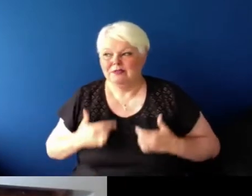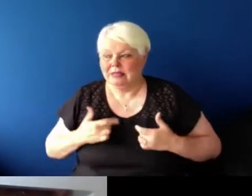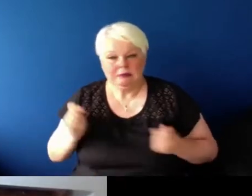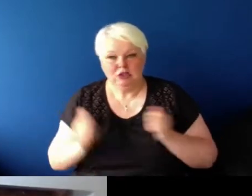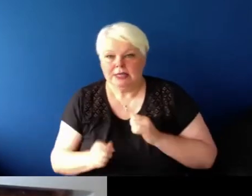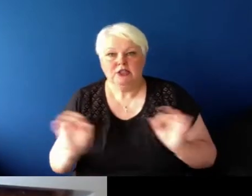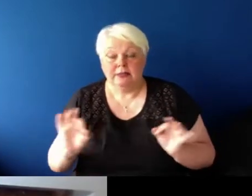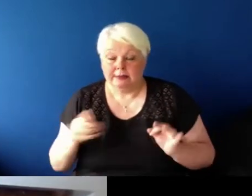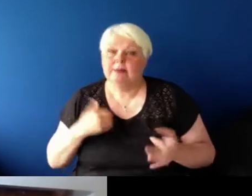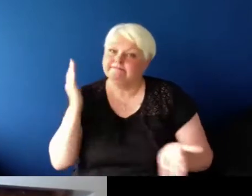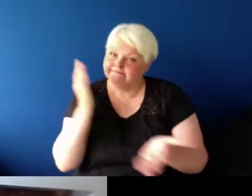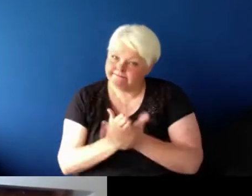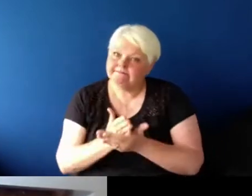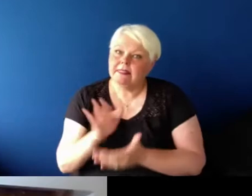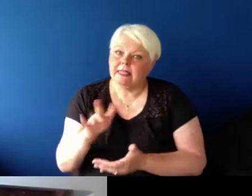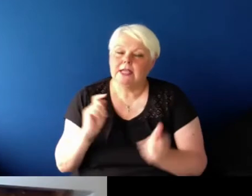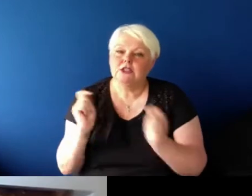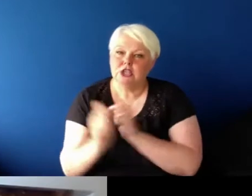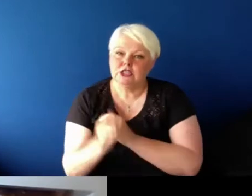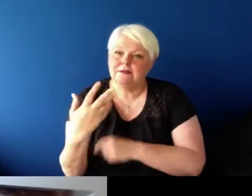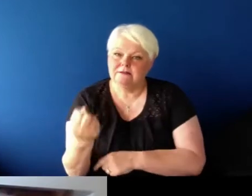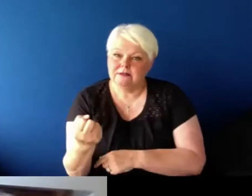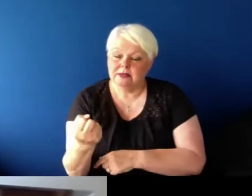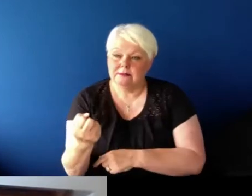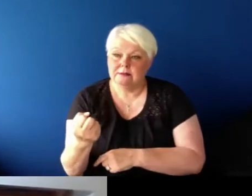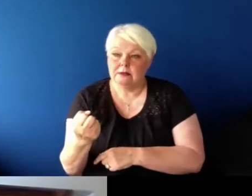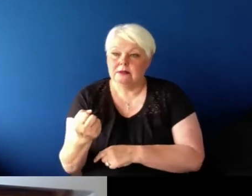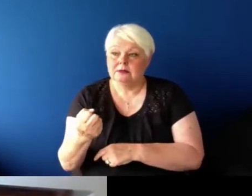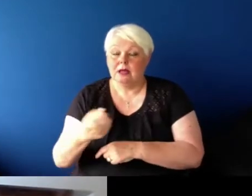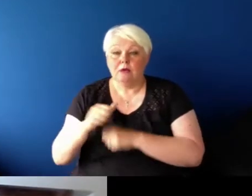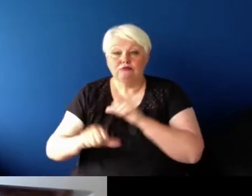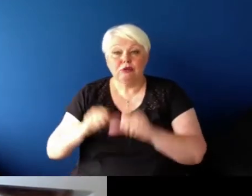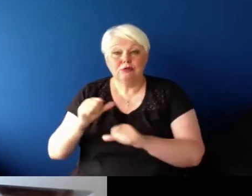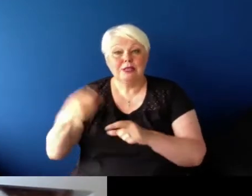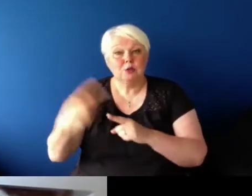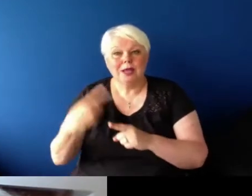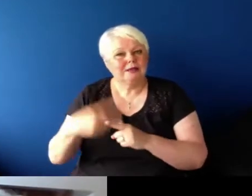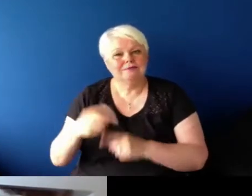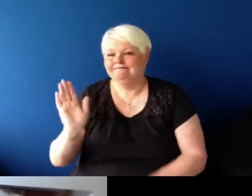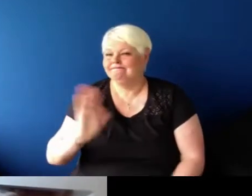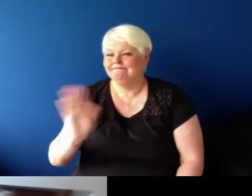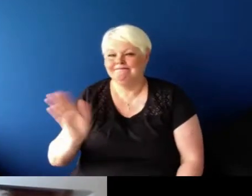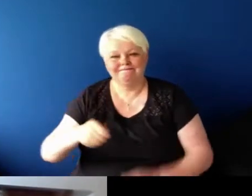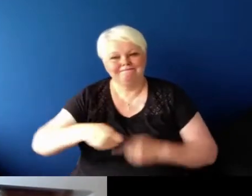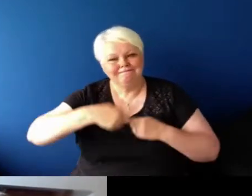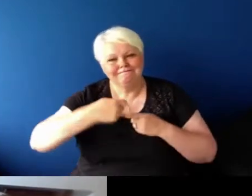is. And that's, you know, that's a long process, and it's tough.